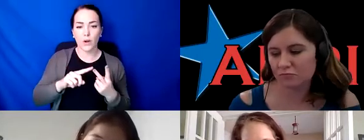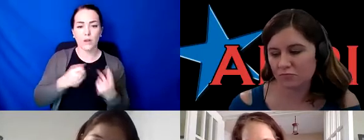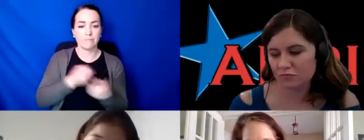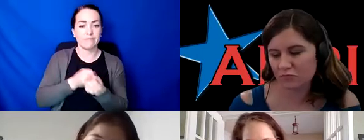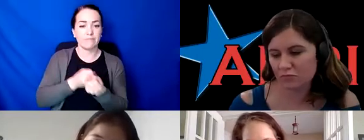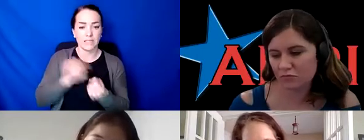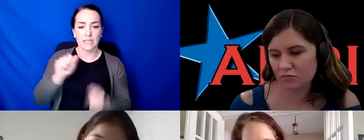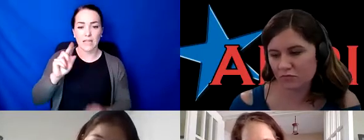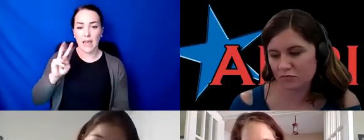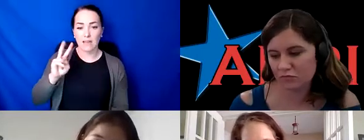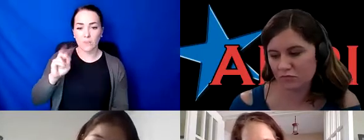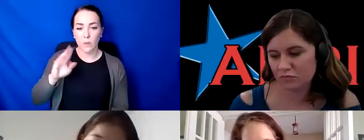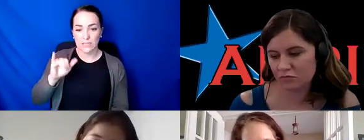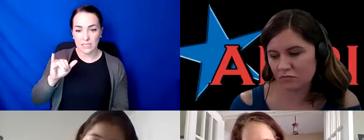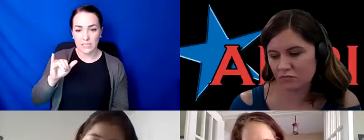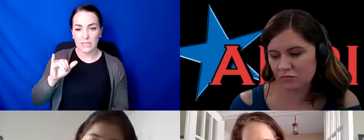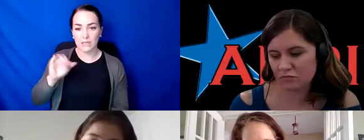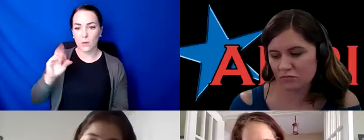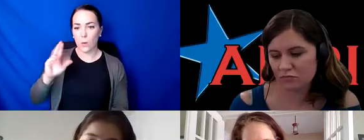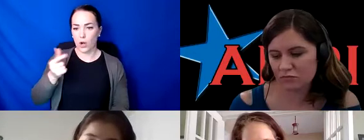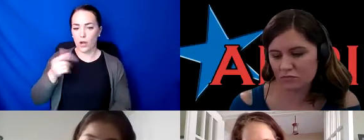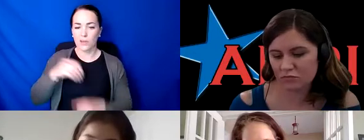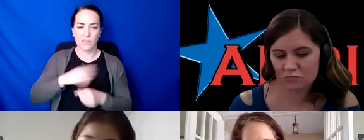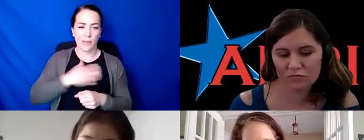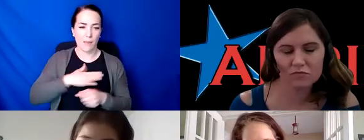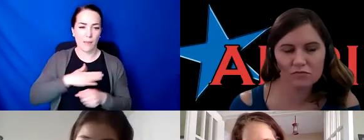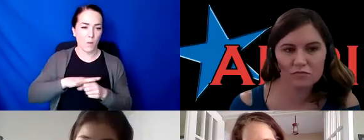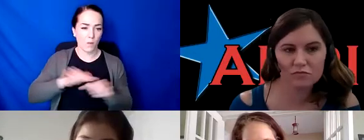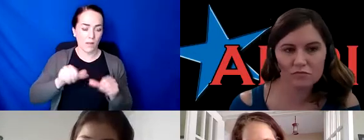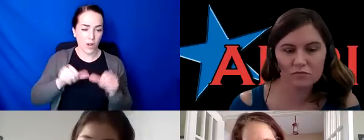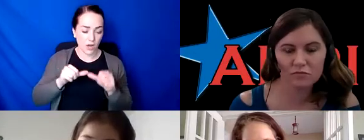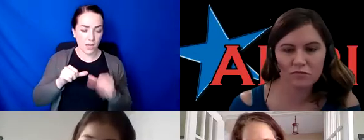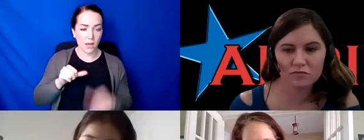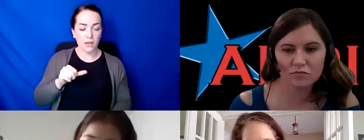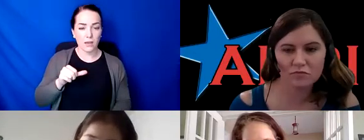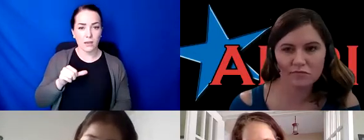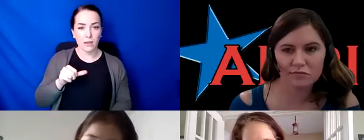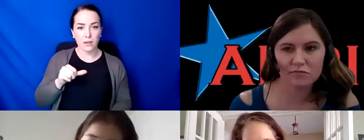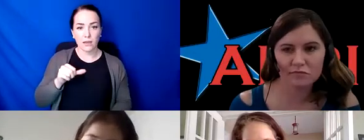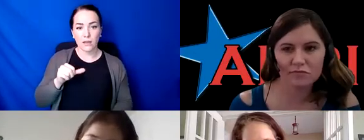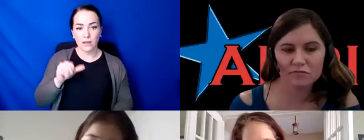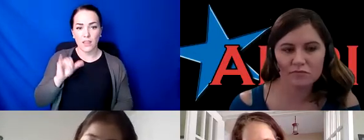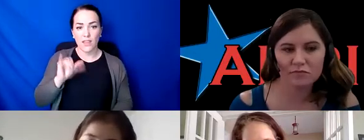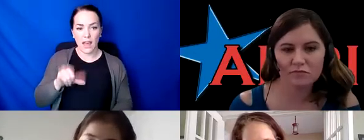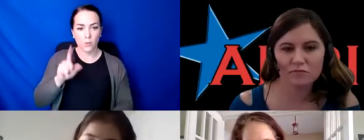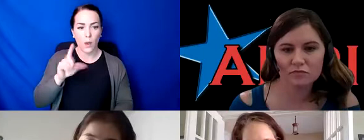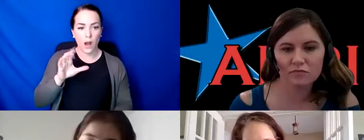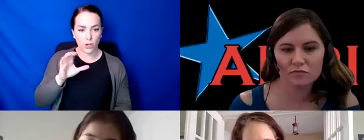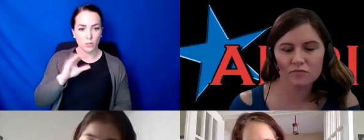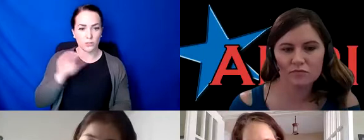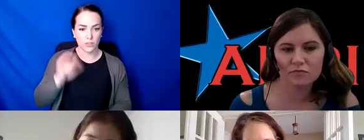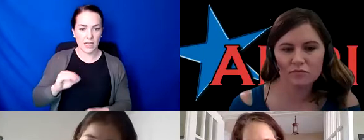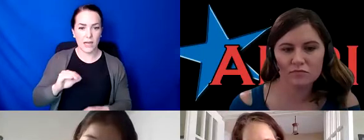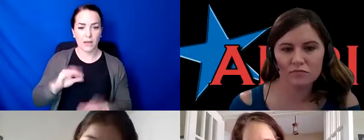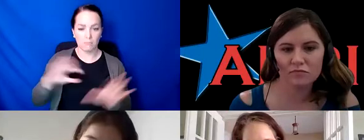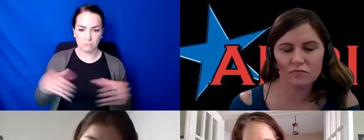advocacy org inside of my local area, that is 100% made up of disabled people.